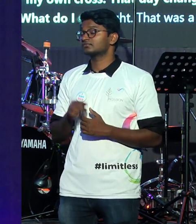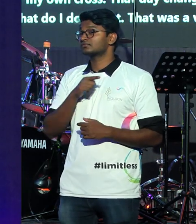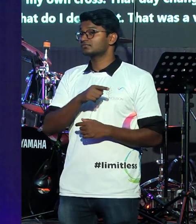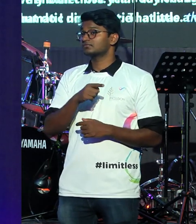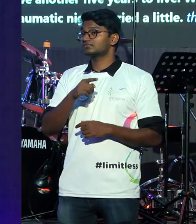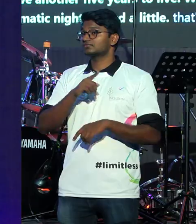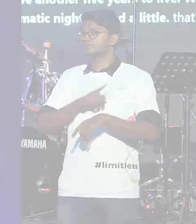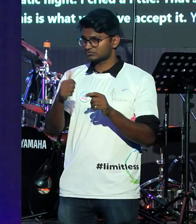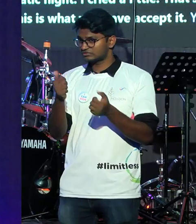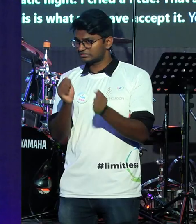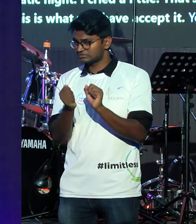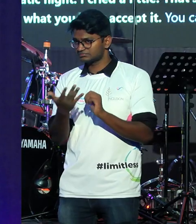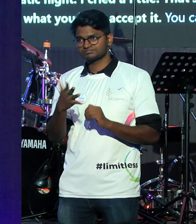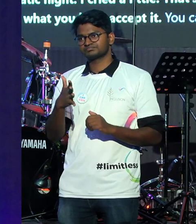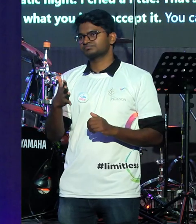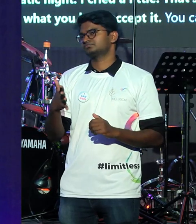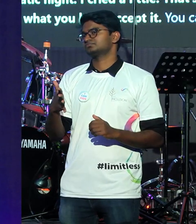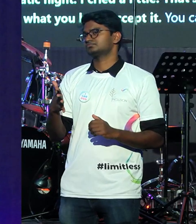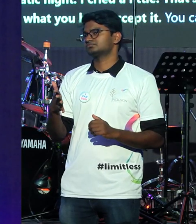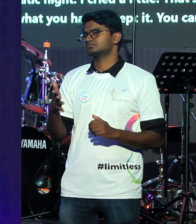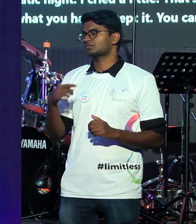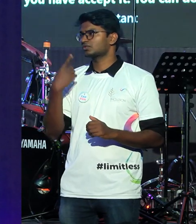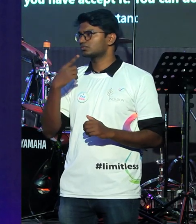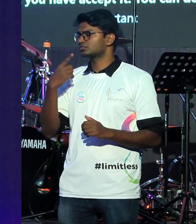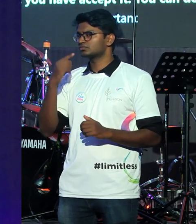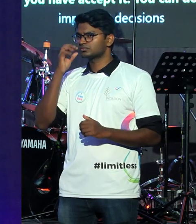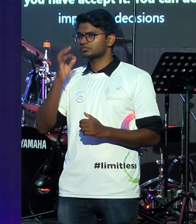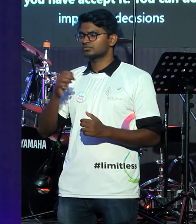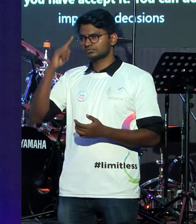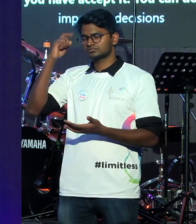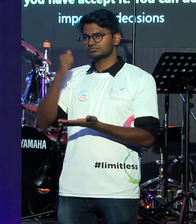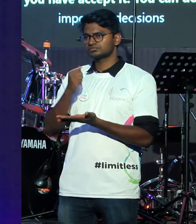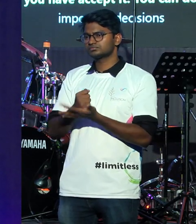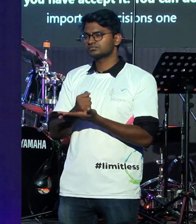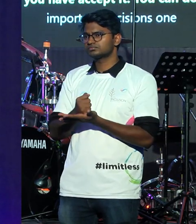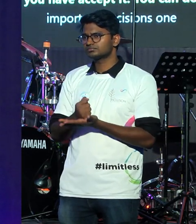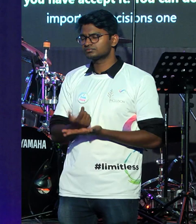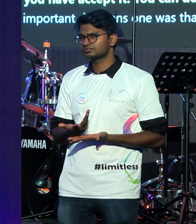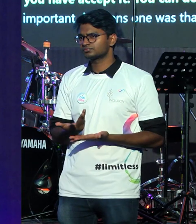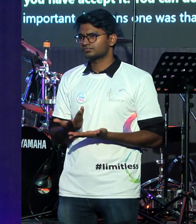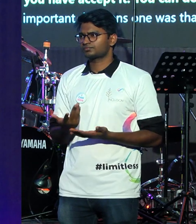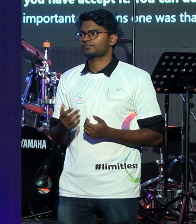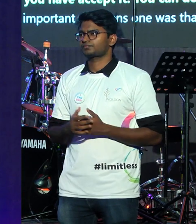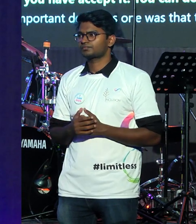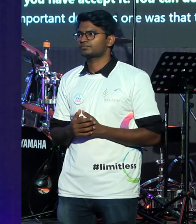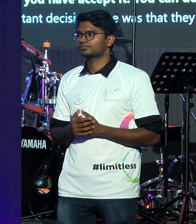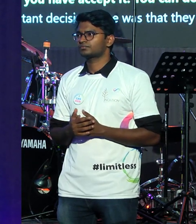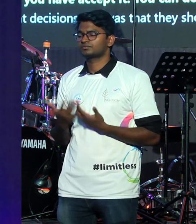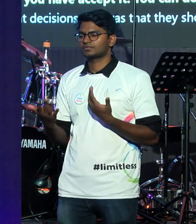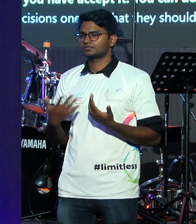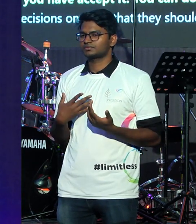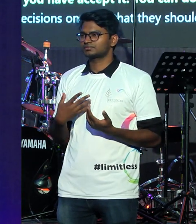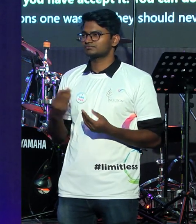that I cried. Two important decisions. One was that there should never be an excuse for